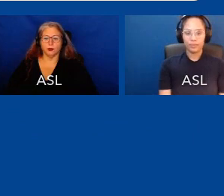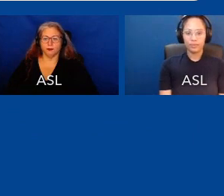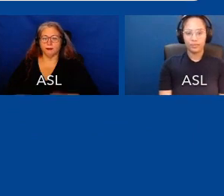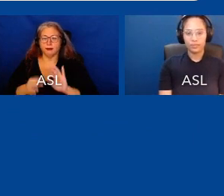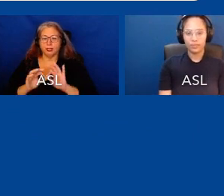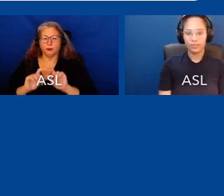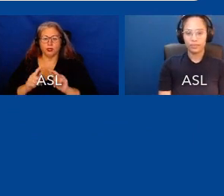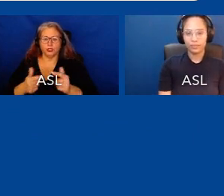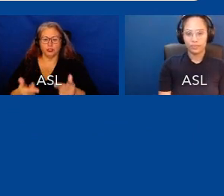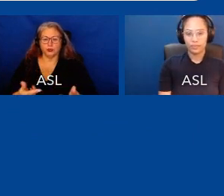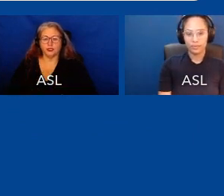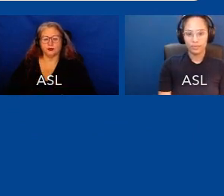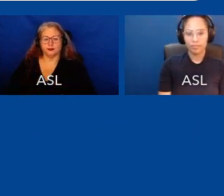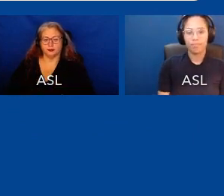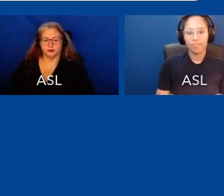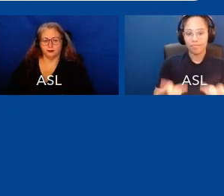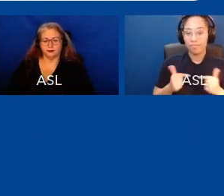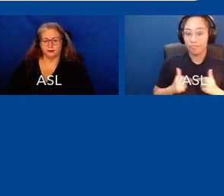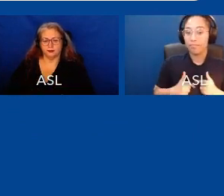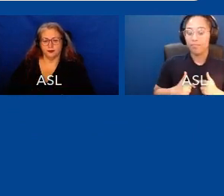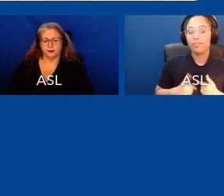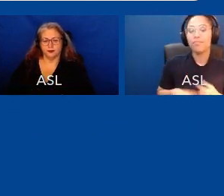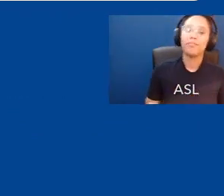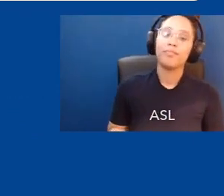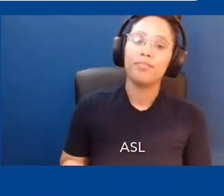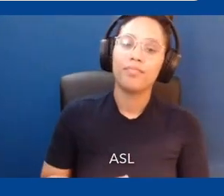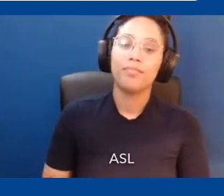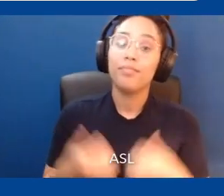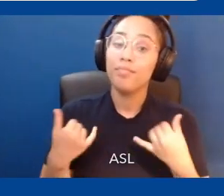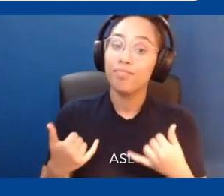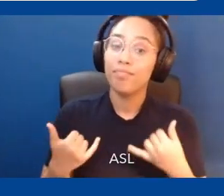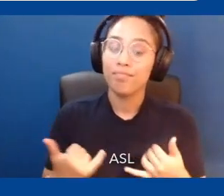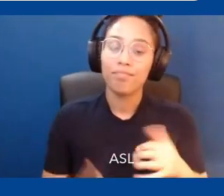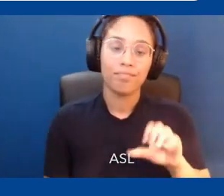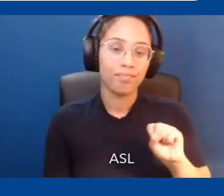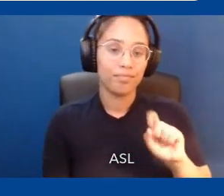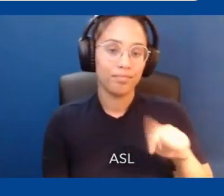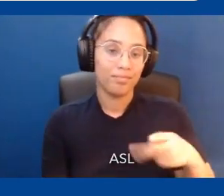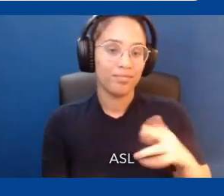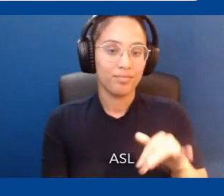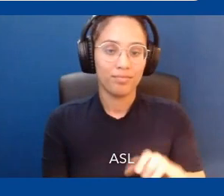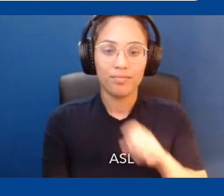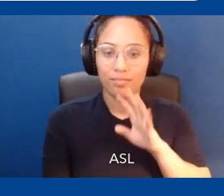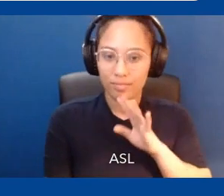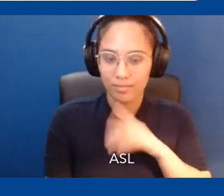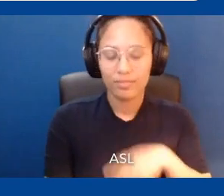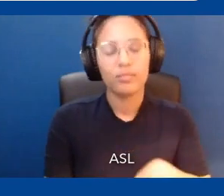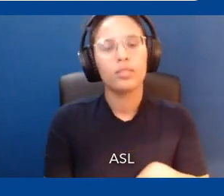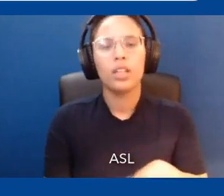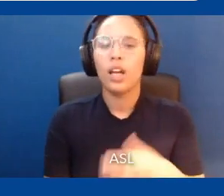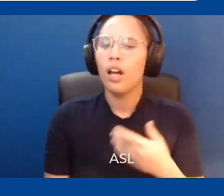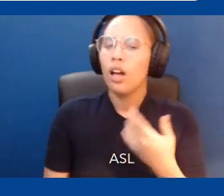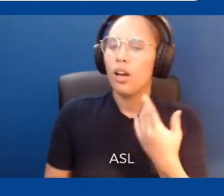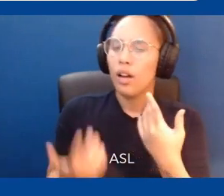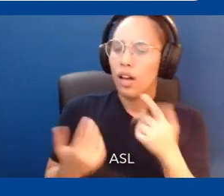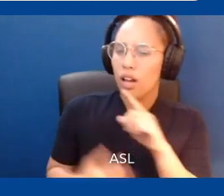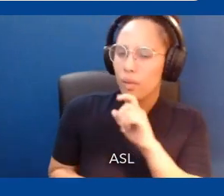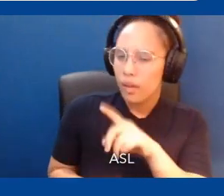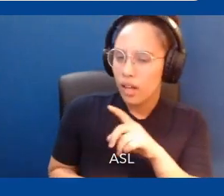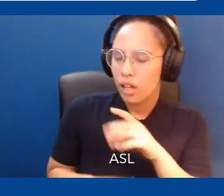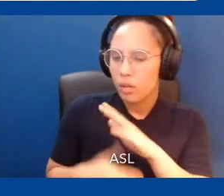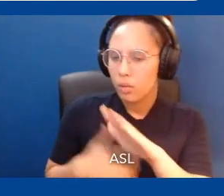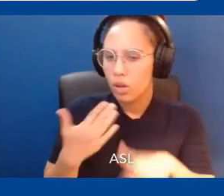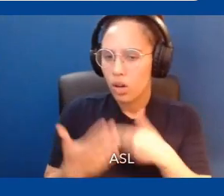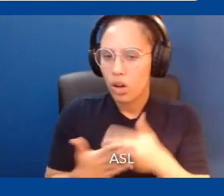This is Stephanie speaking. And now, were all of the tapes digitized? Like, how do the tapes